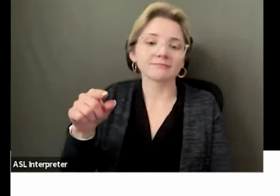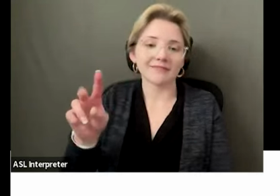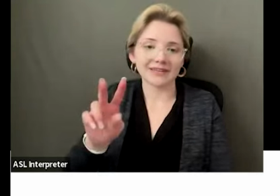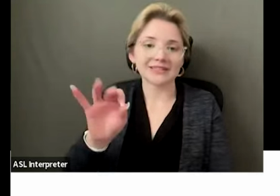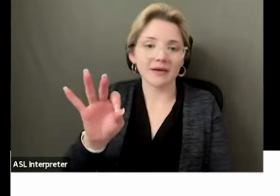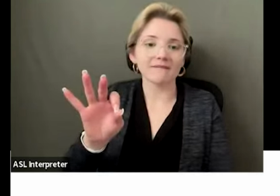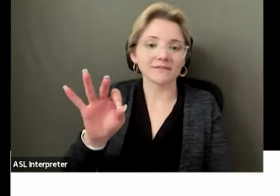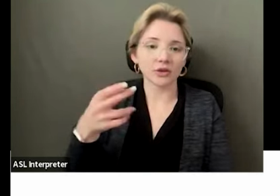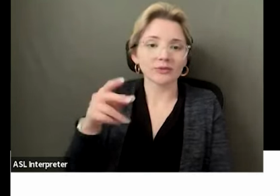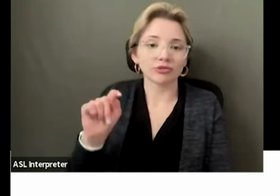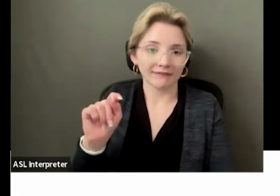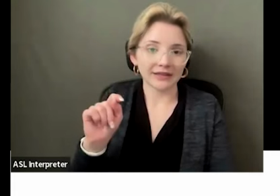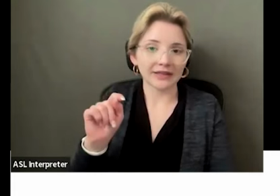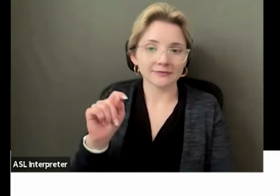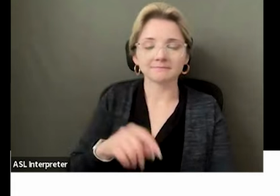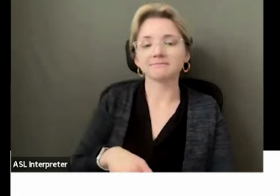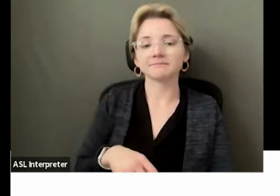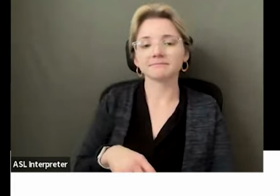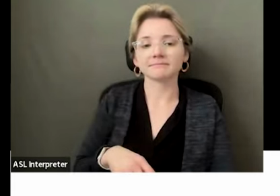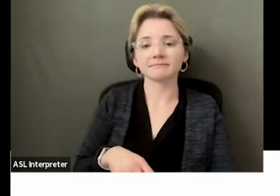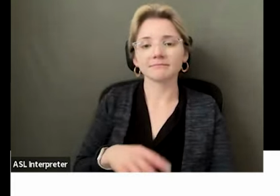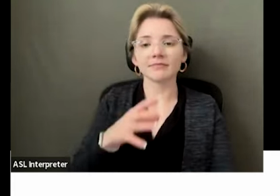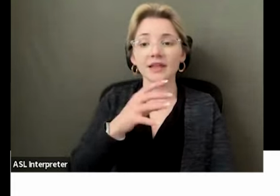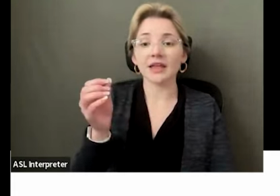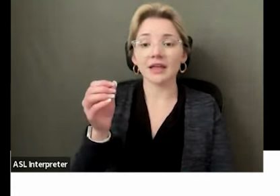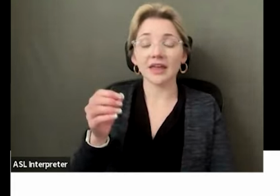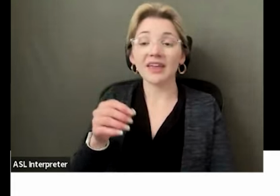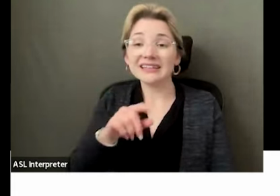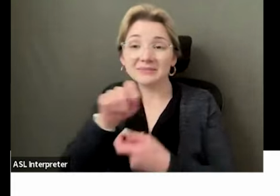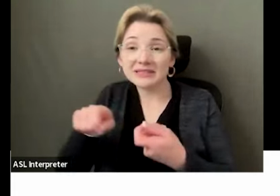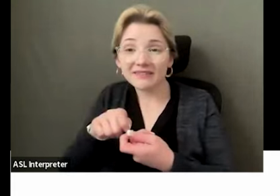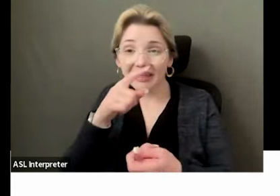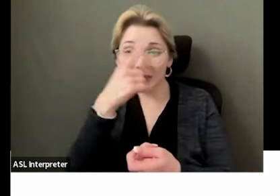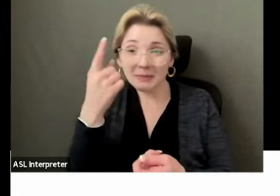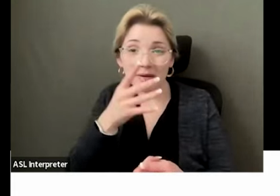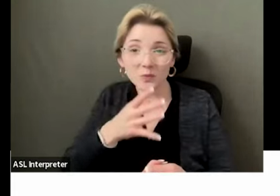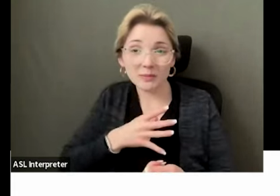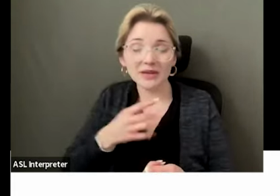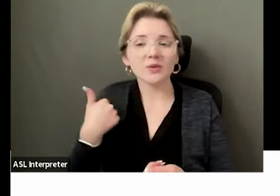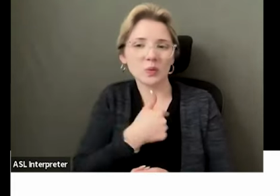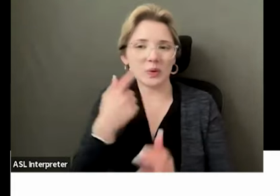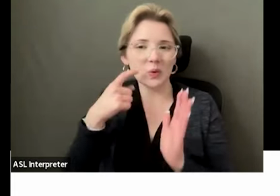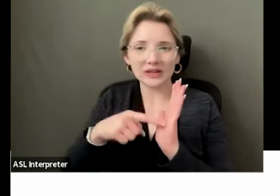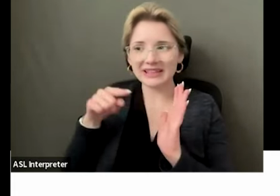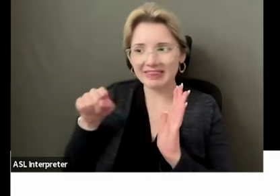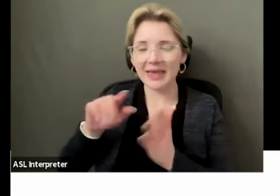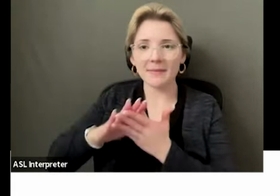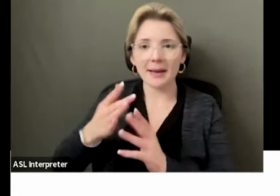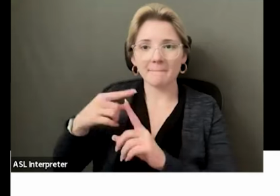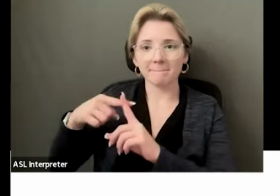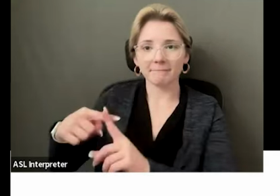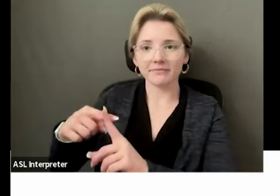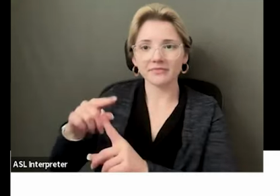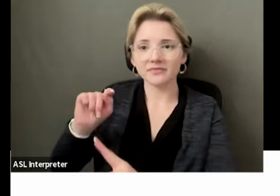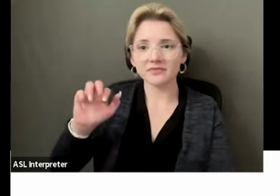of color, specifically Black women and girls, are disproportionately impacted by gender-based violence. This is why we want to reiterate